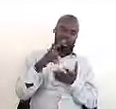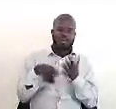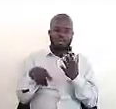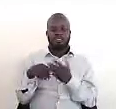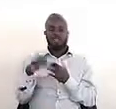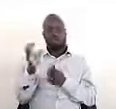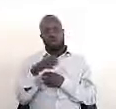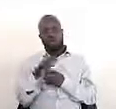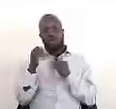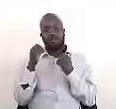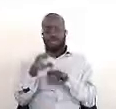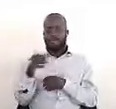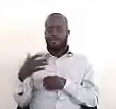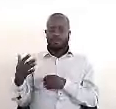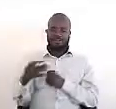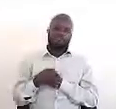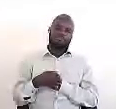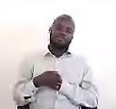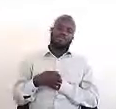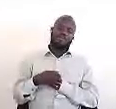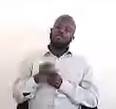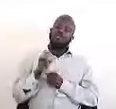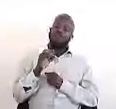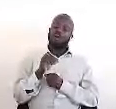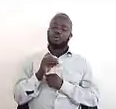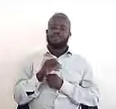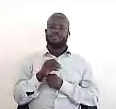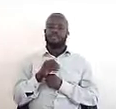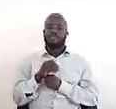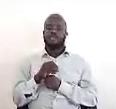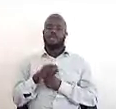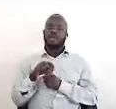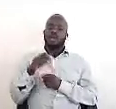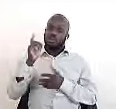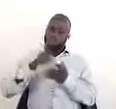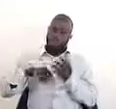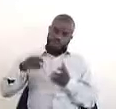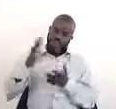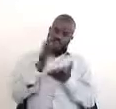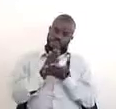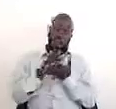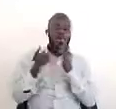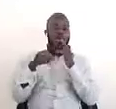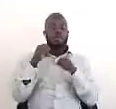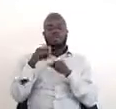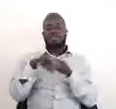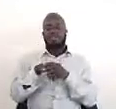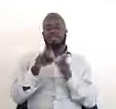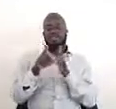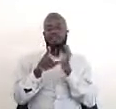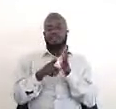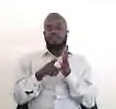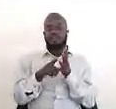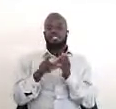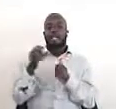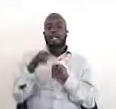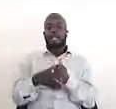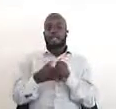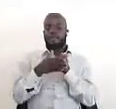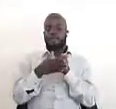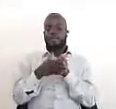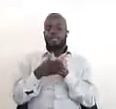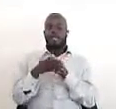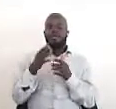sourdough, sauerkraut, alcohol, and many other things. So what we're really talking about in this lesson, though, are